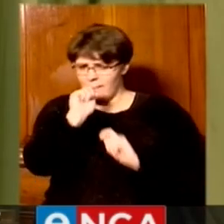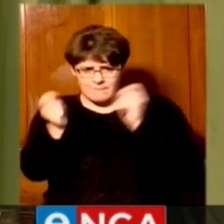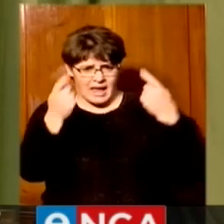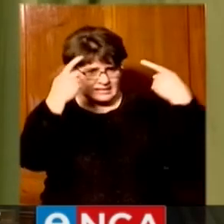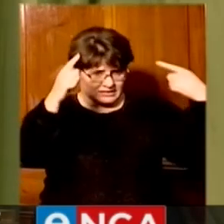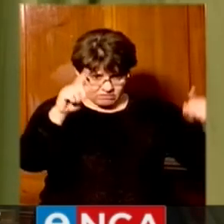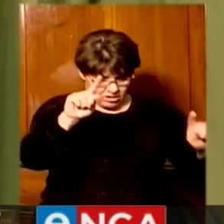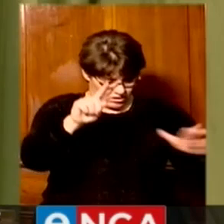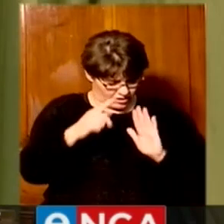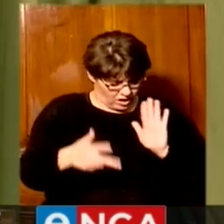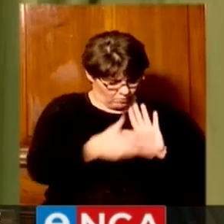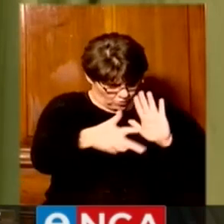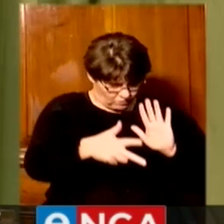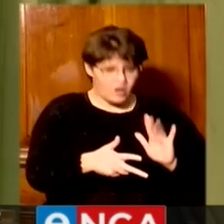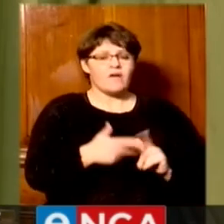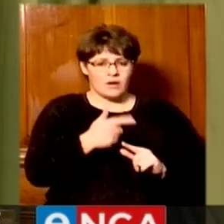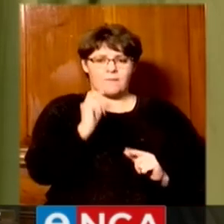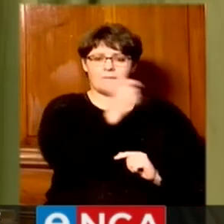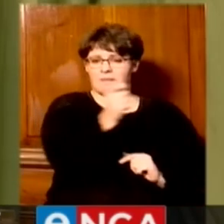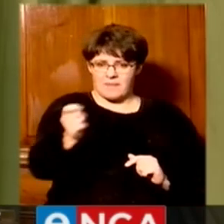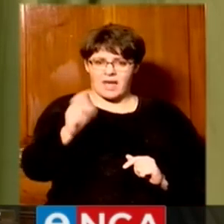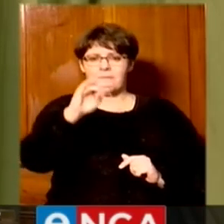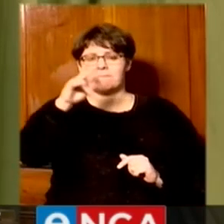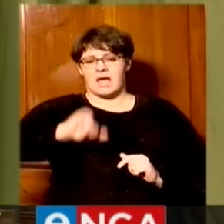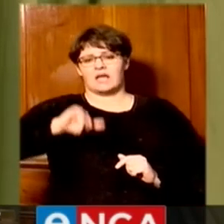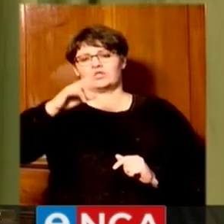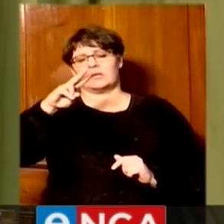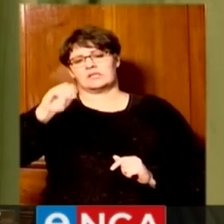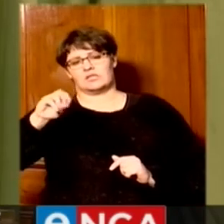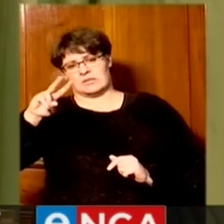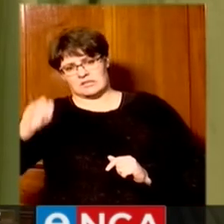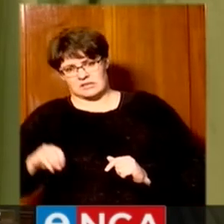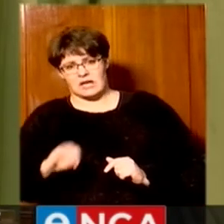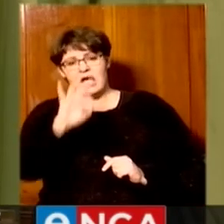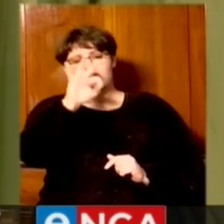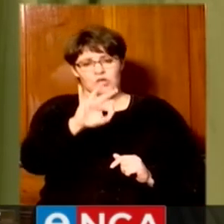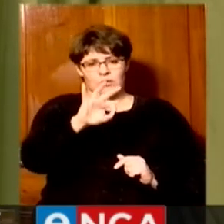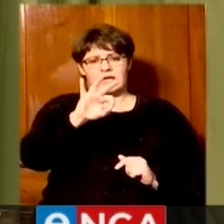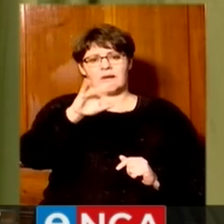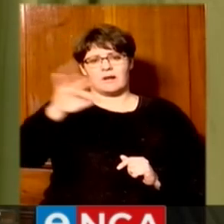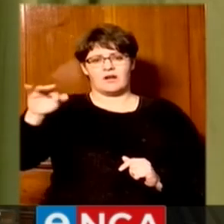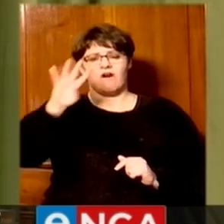successful applications from May 2020, I can confirm that